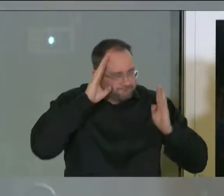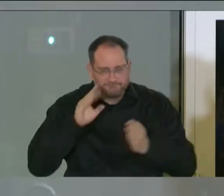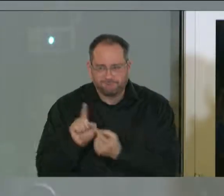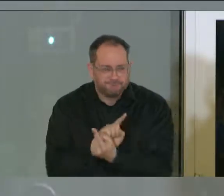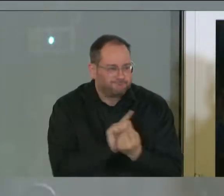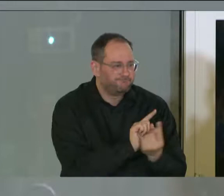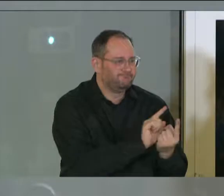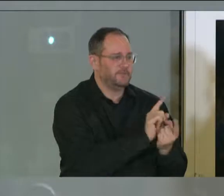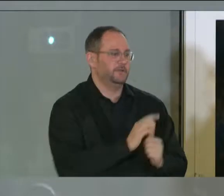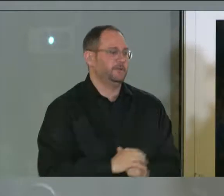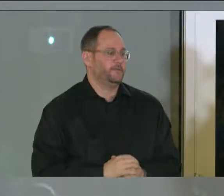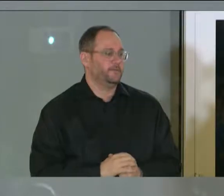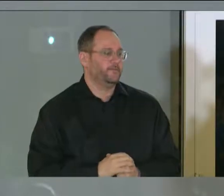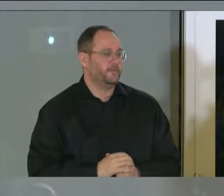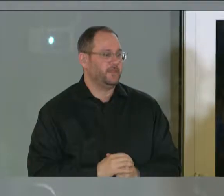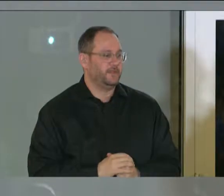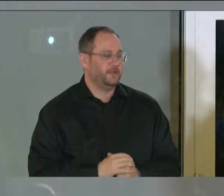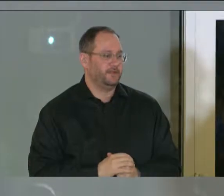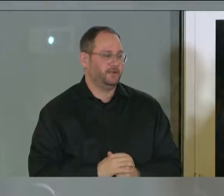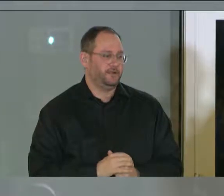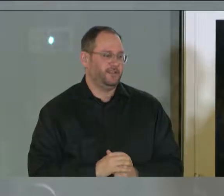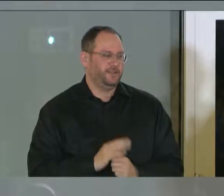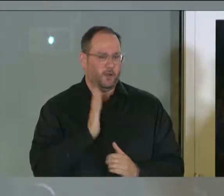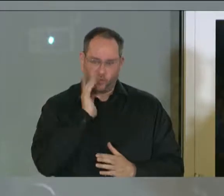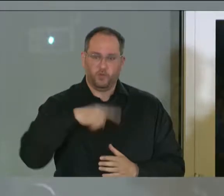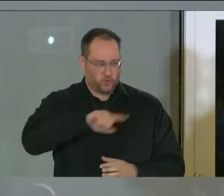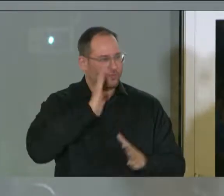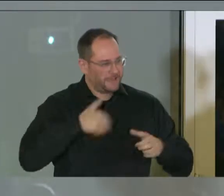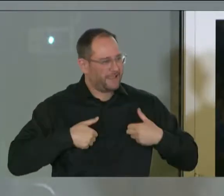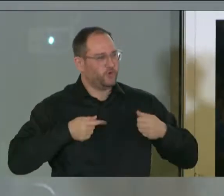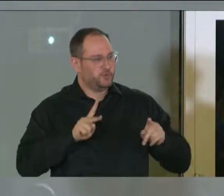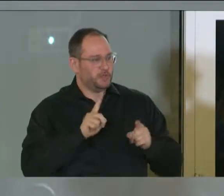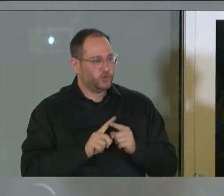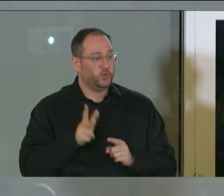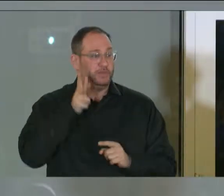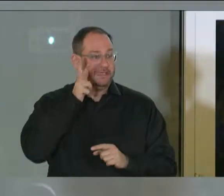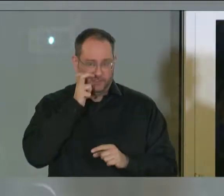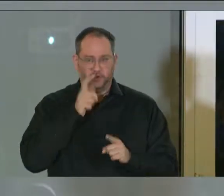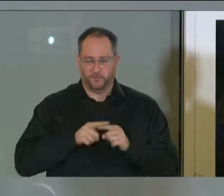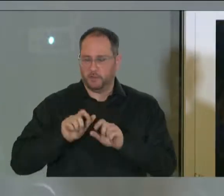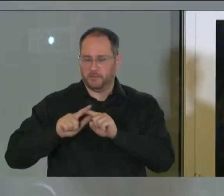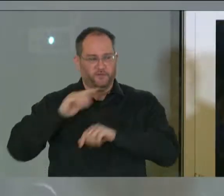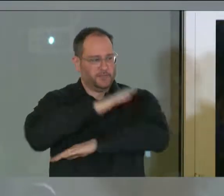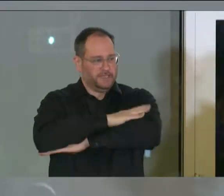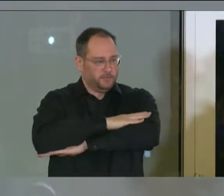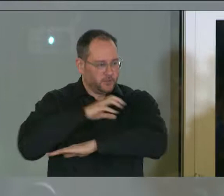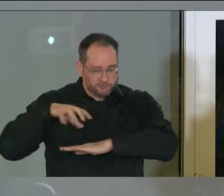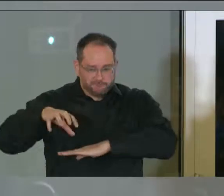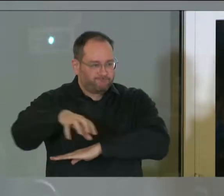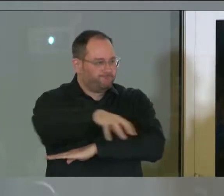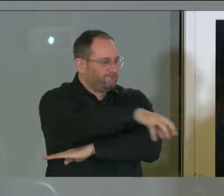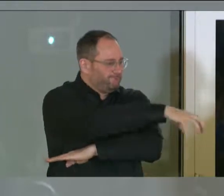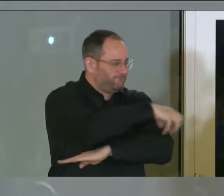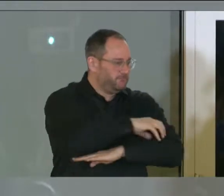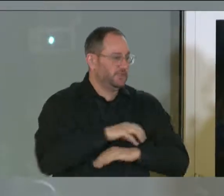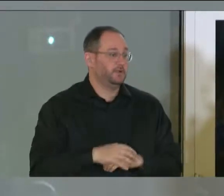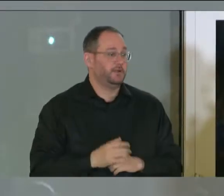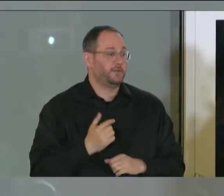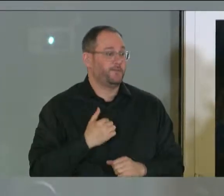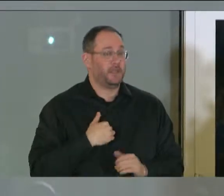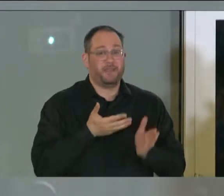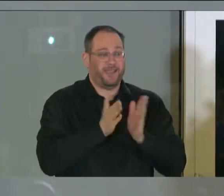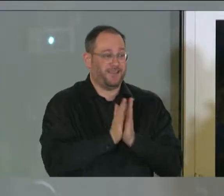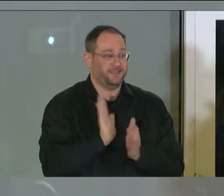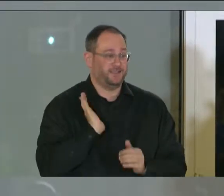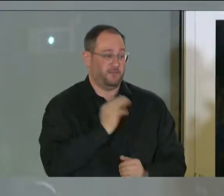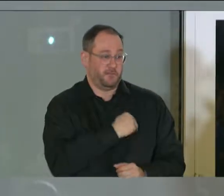to hear from our tables. Now I'm going to ask members of my team to come up to talk to you